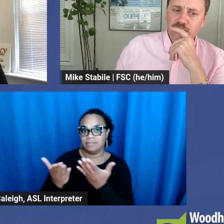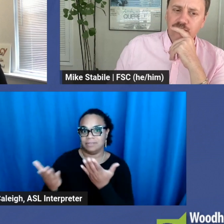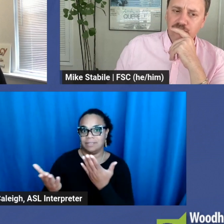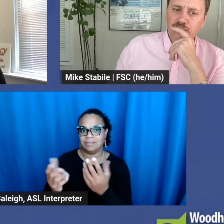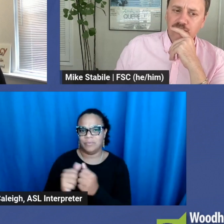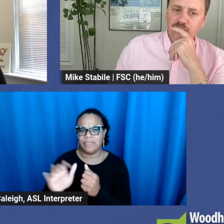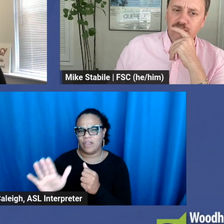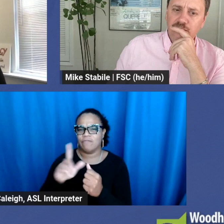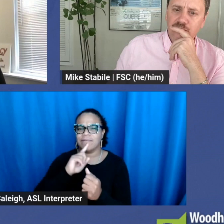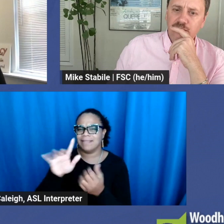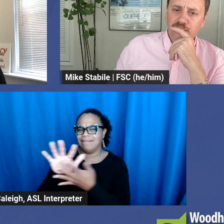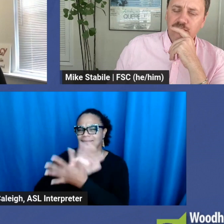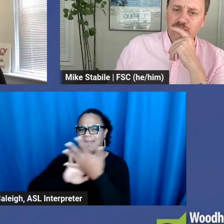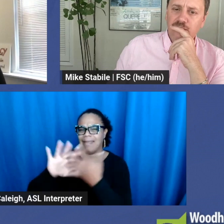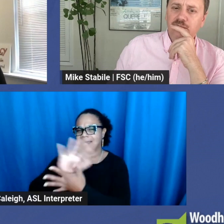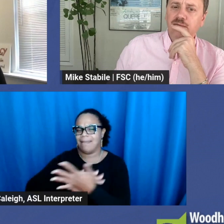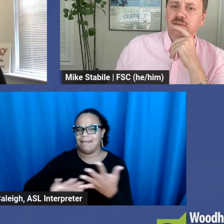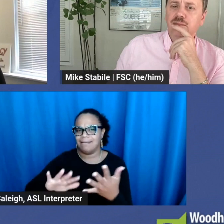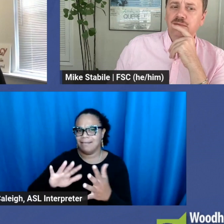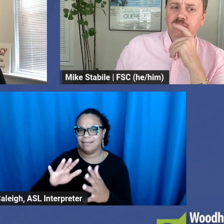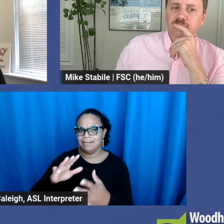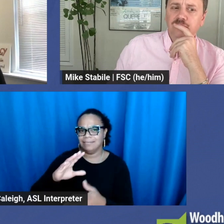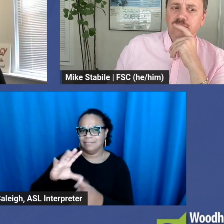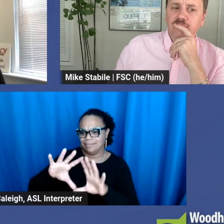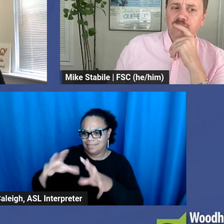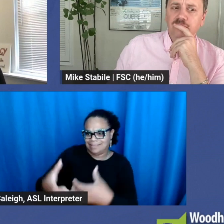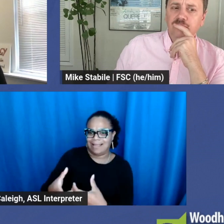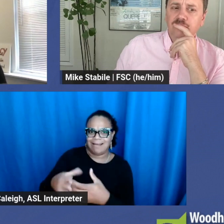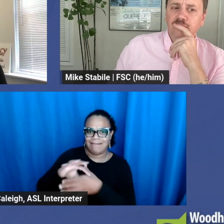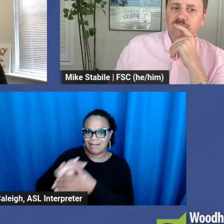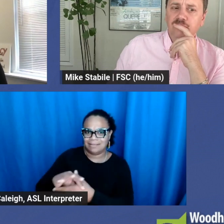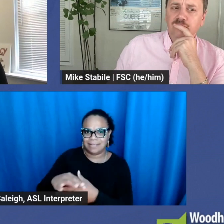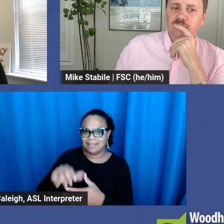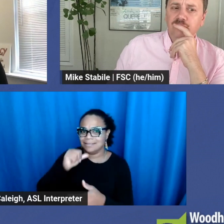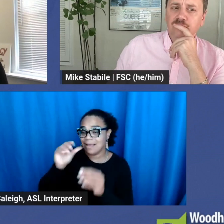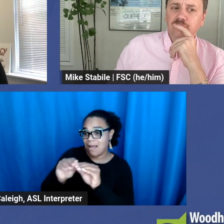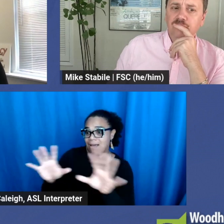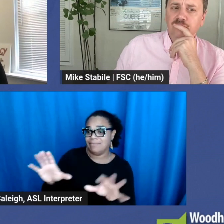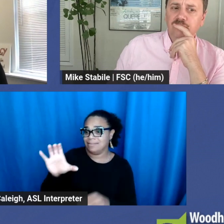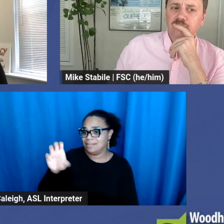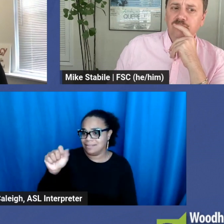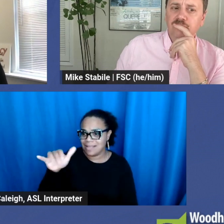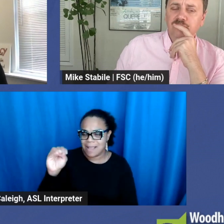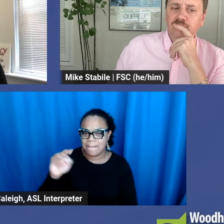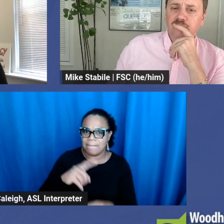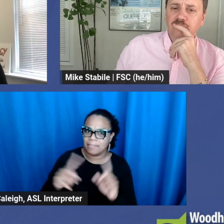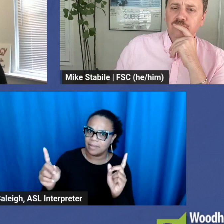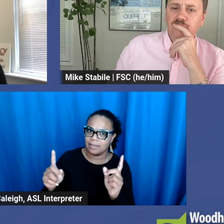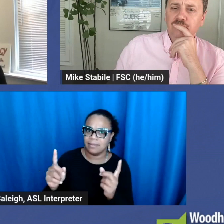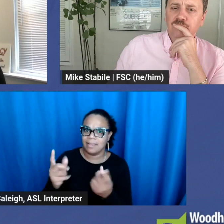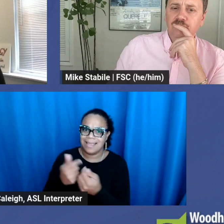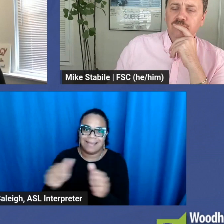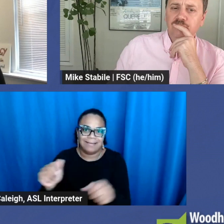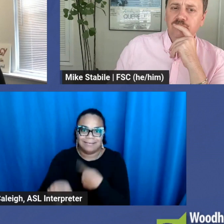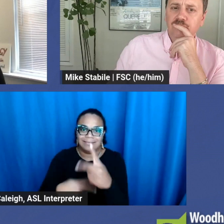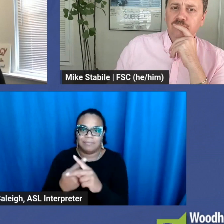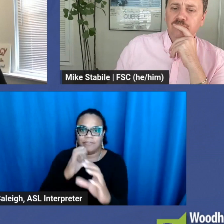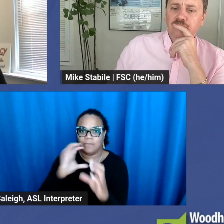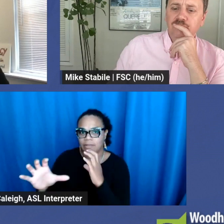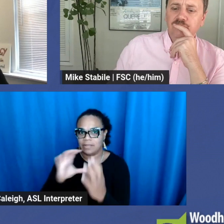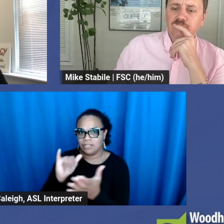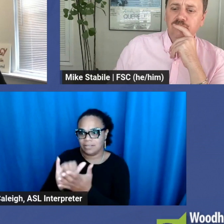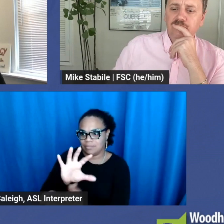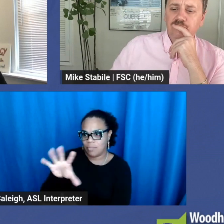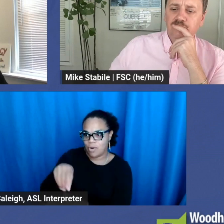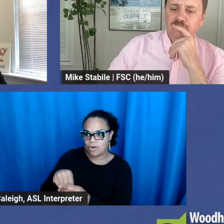of content. Again, not just the material that's obviously CSAM on its face, but any communication that might be part of a process